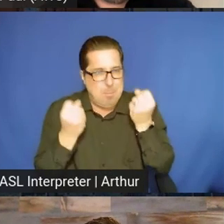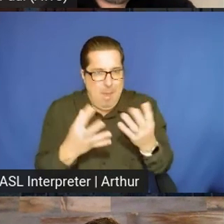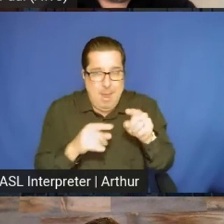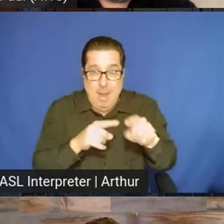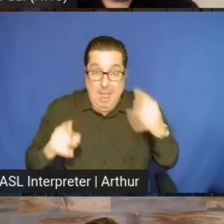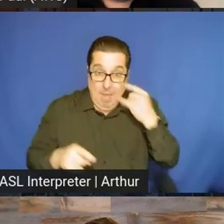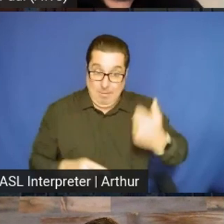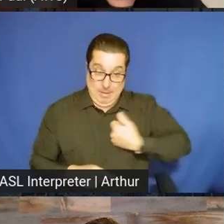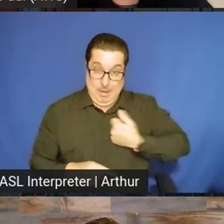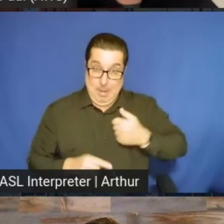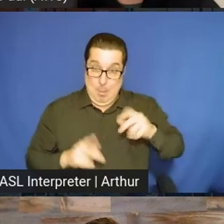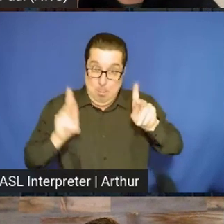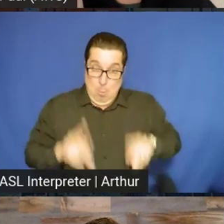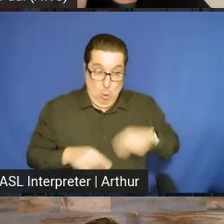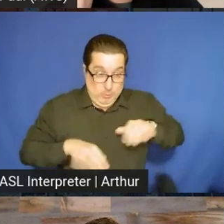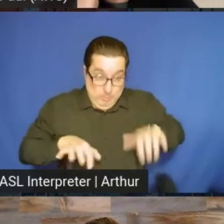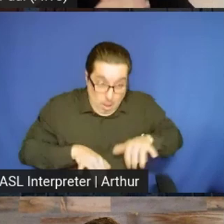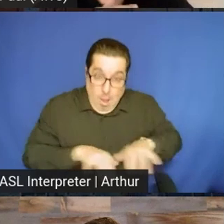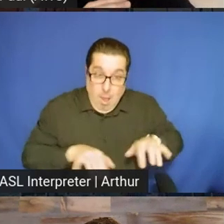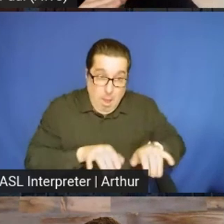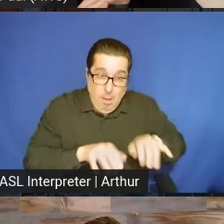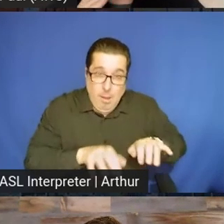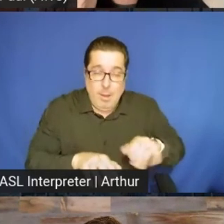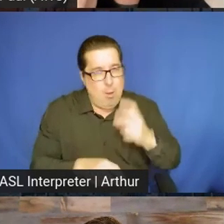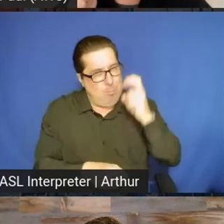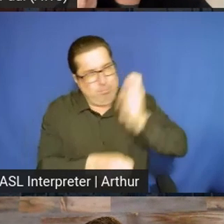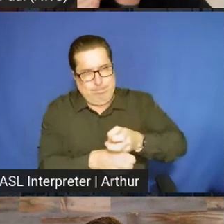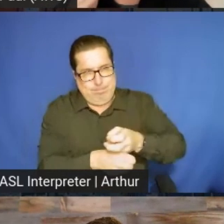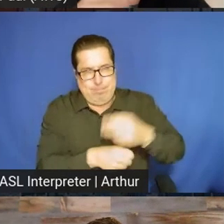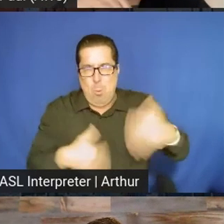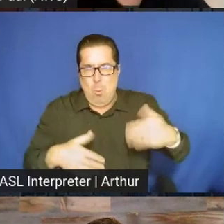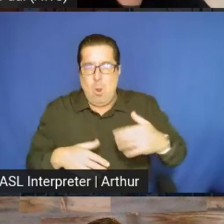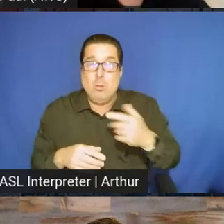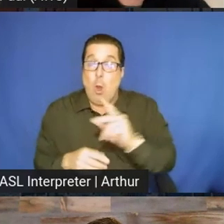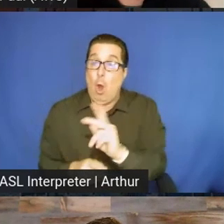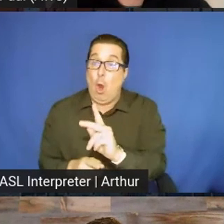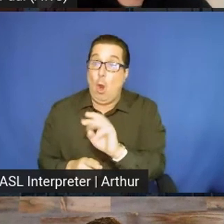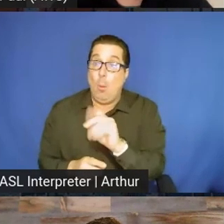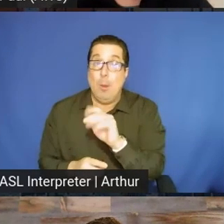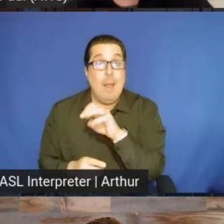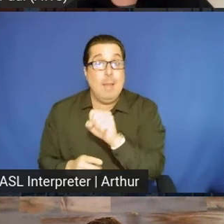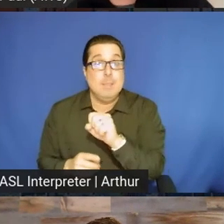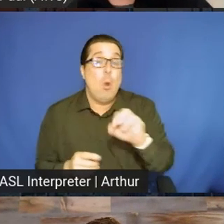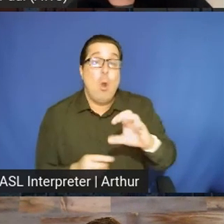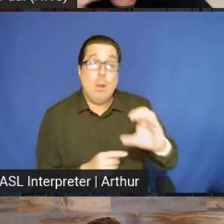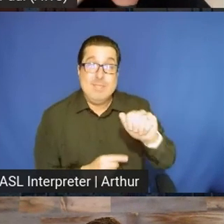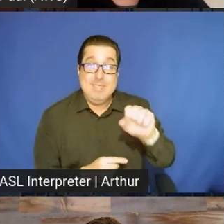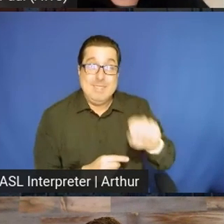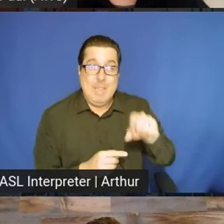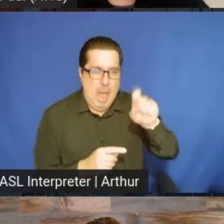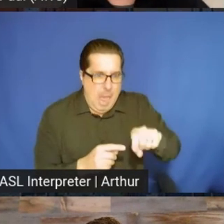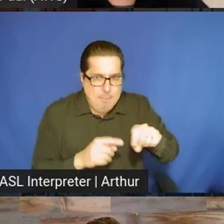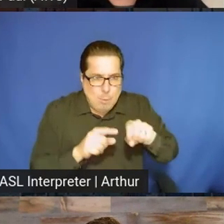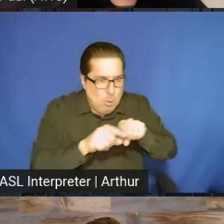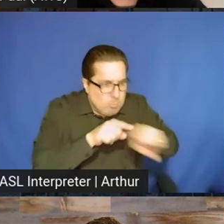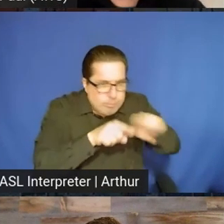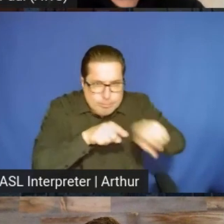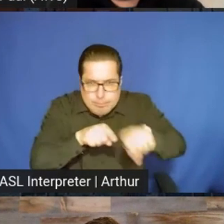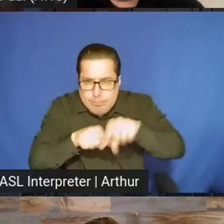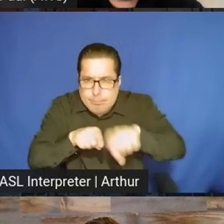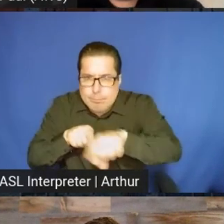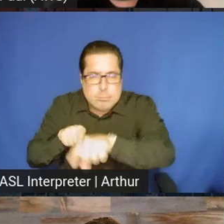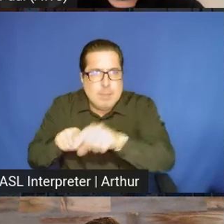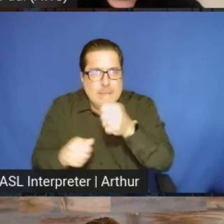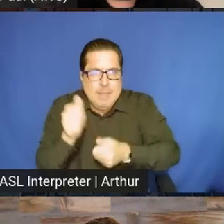this. And then at the same time, the Kubernetes with the cluster autoscaler would have to iterate through each ASG to